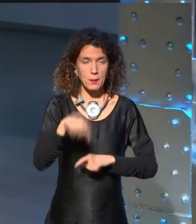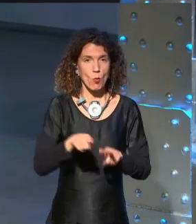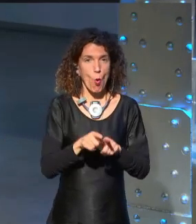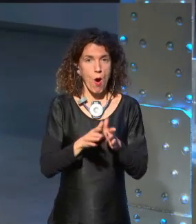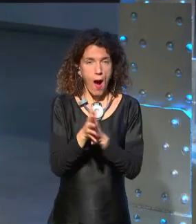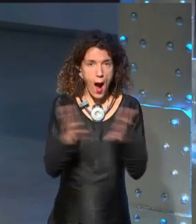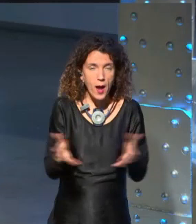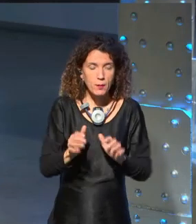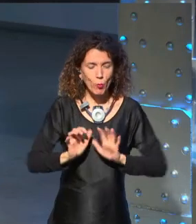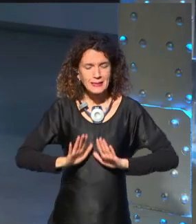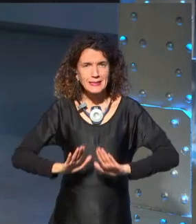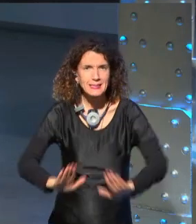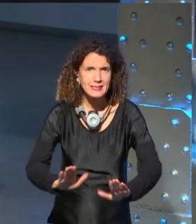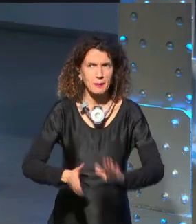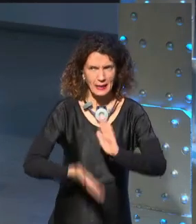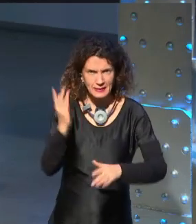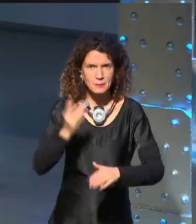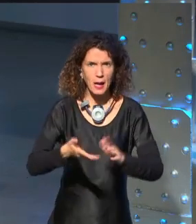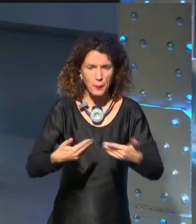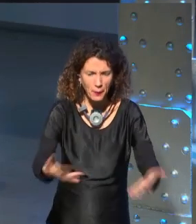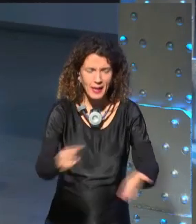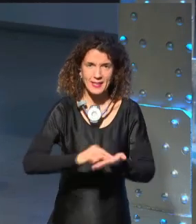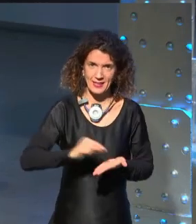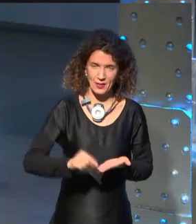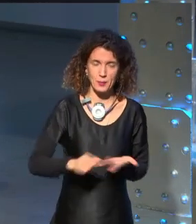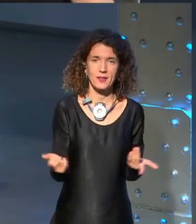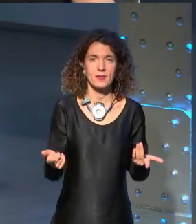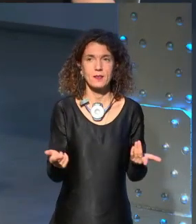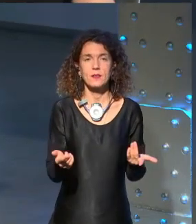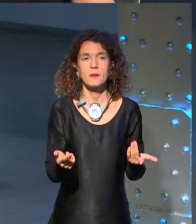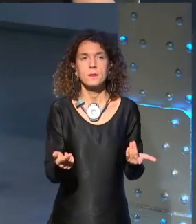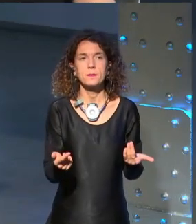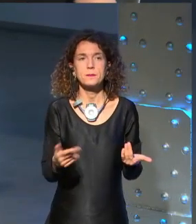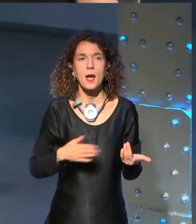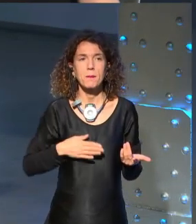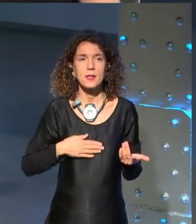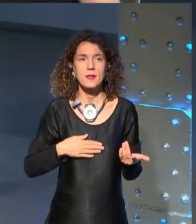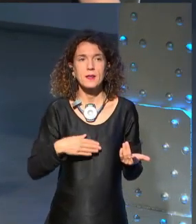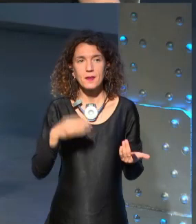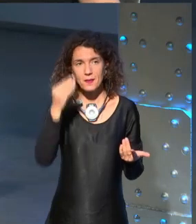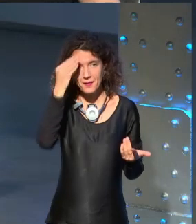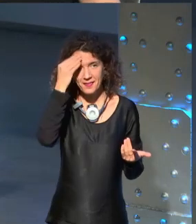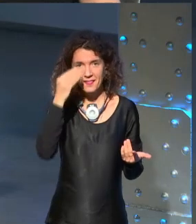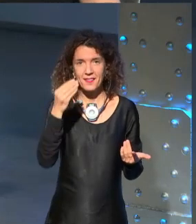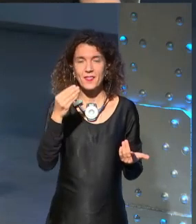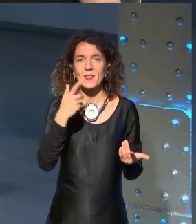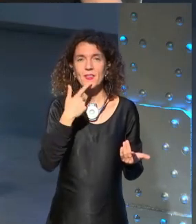She made you bold to do that. So maybe